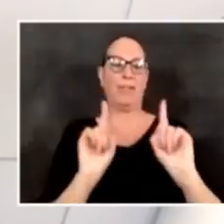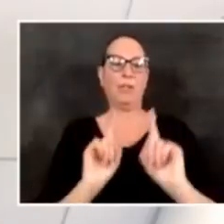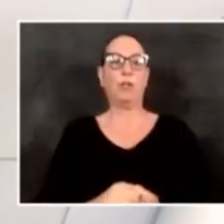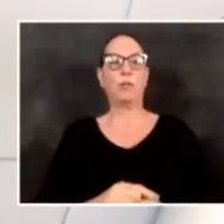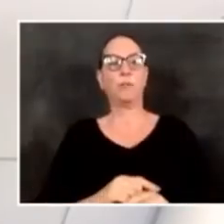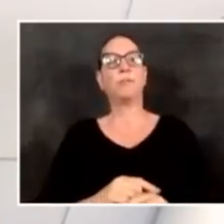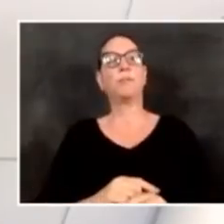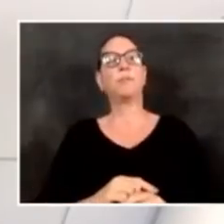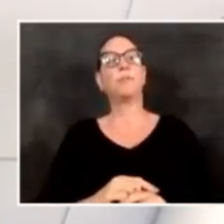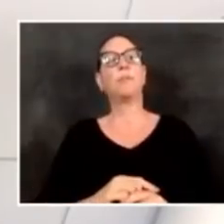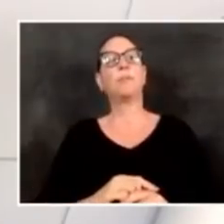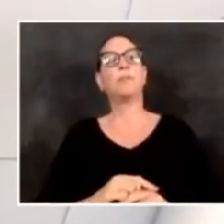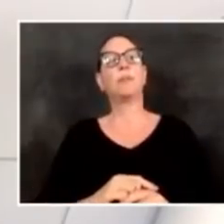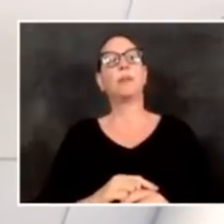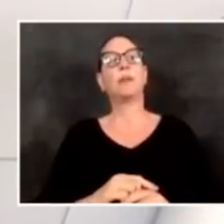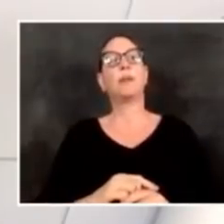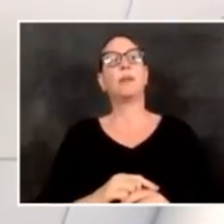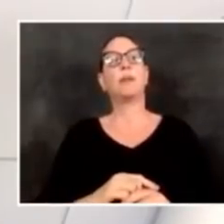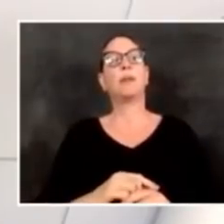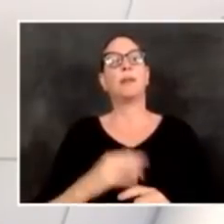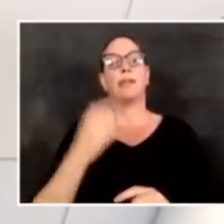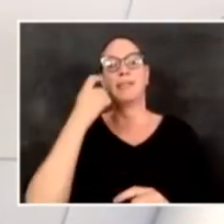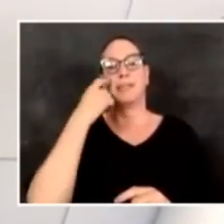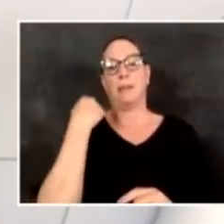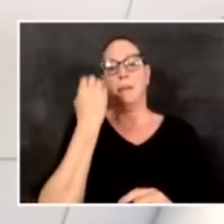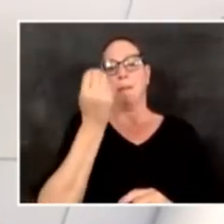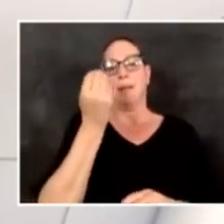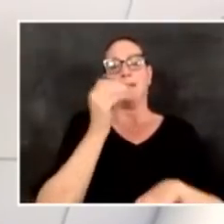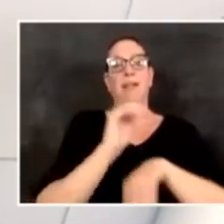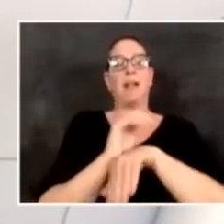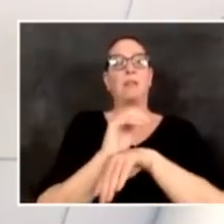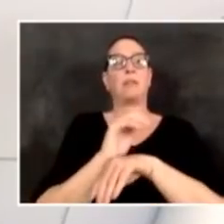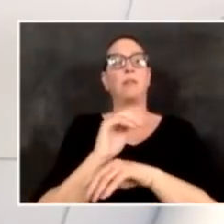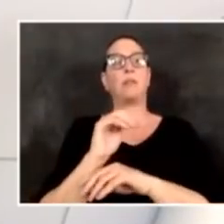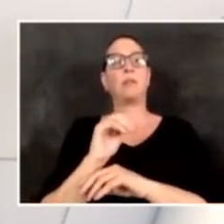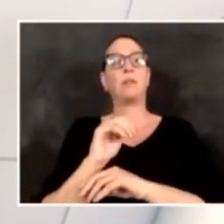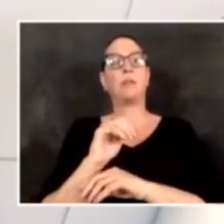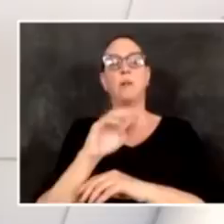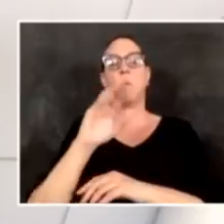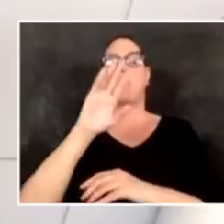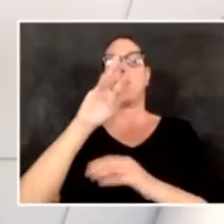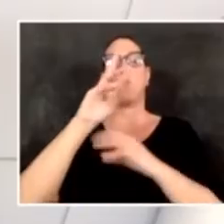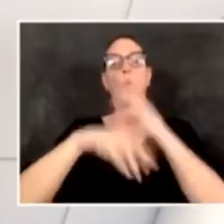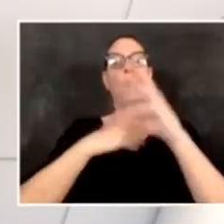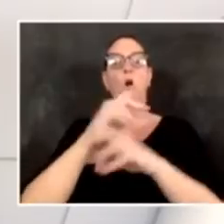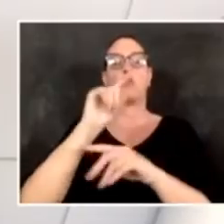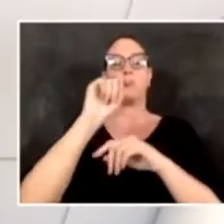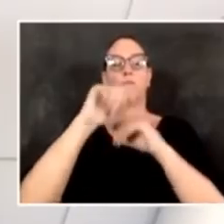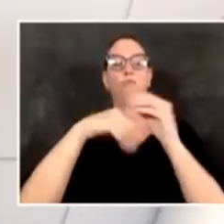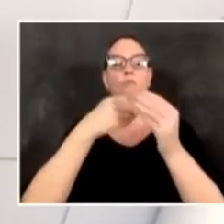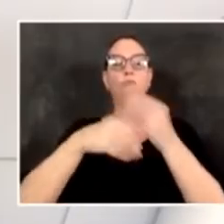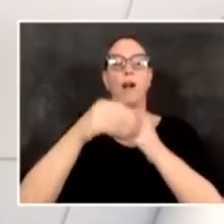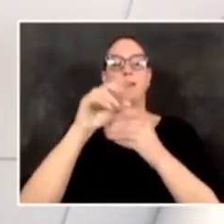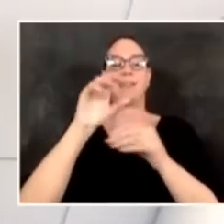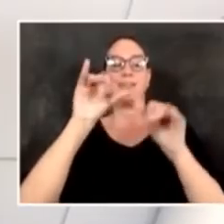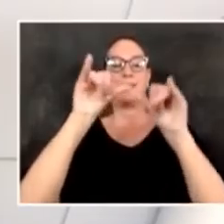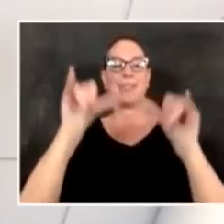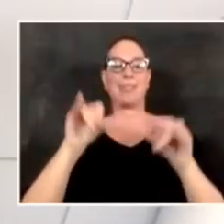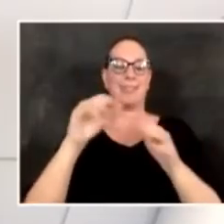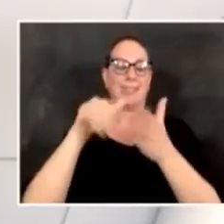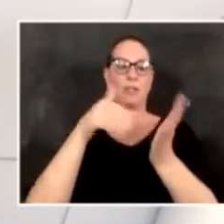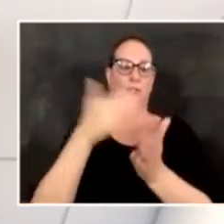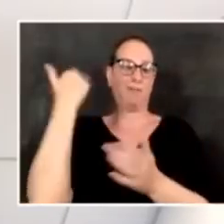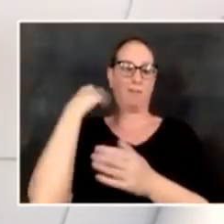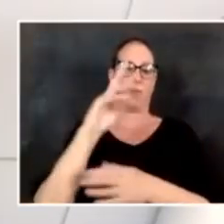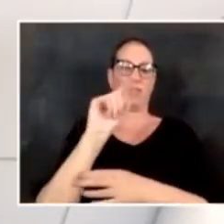at the World Trade Center station, we were able to bring in almost 30 people. Another 30 people got back on the train. And I